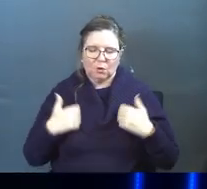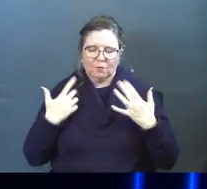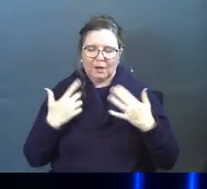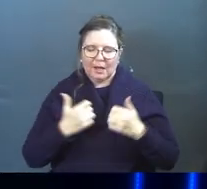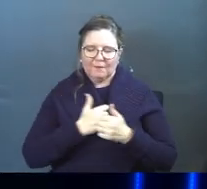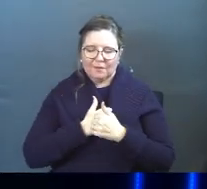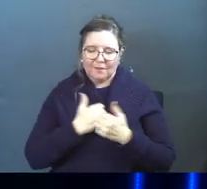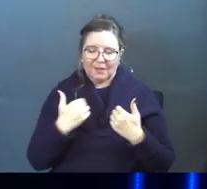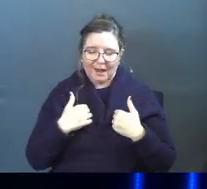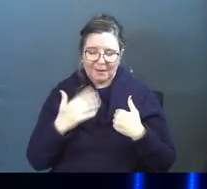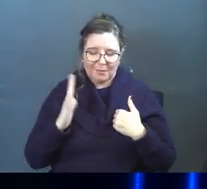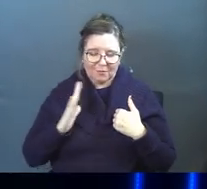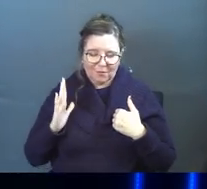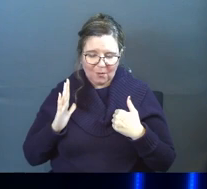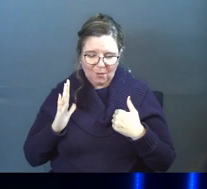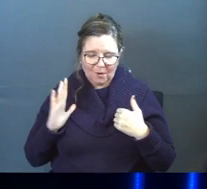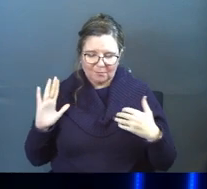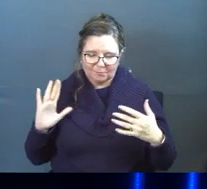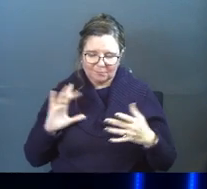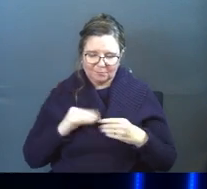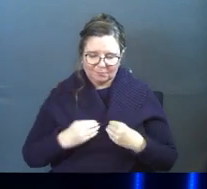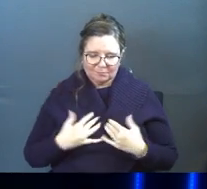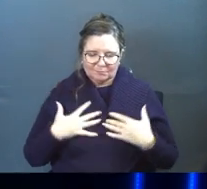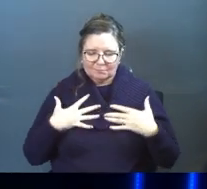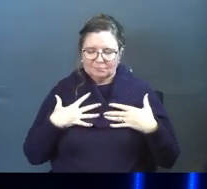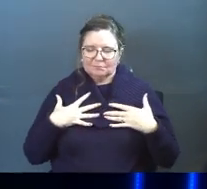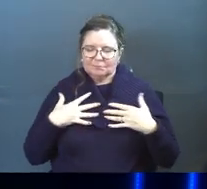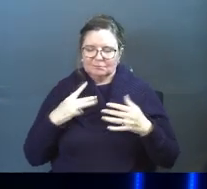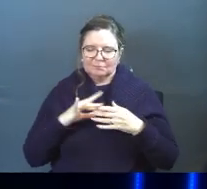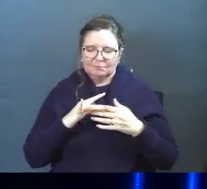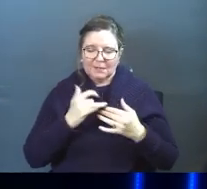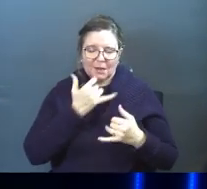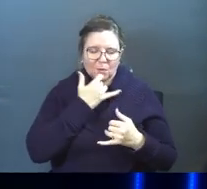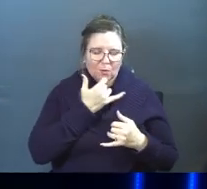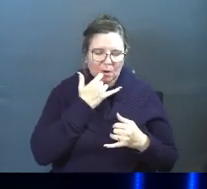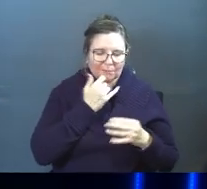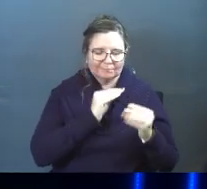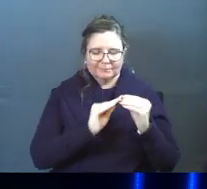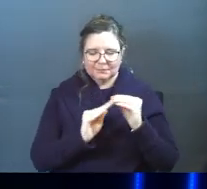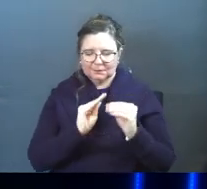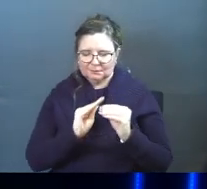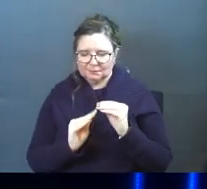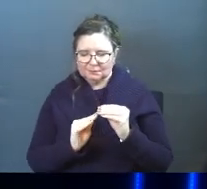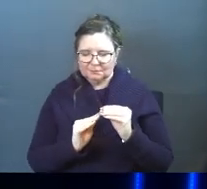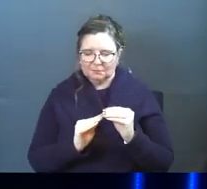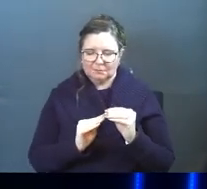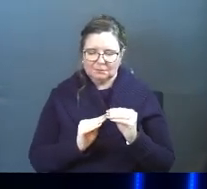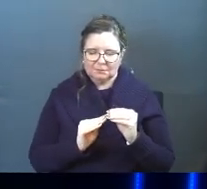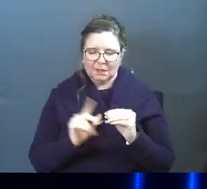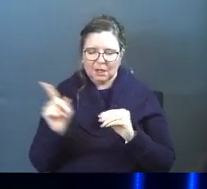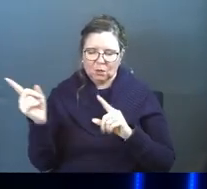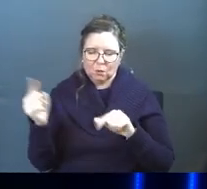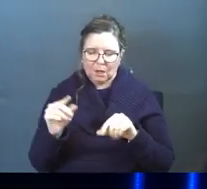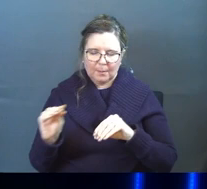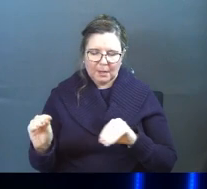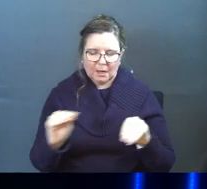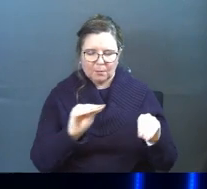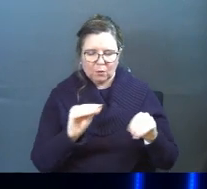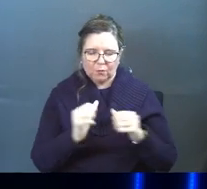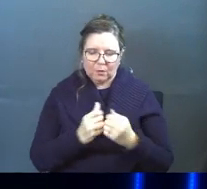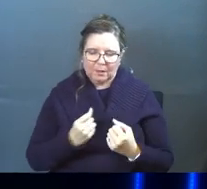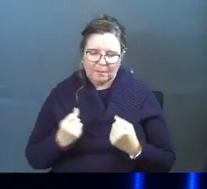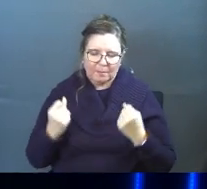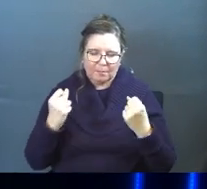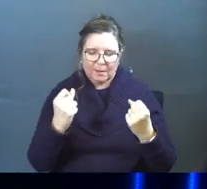once was, that you would right wrongs, God, that you would come in and move in power. Lord,